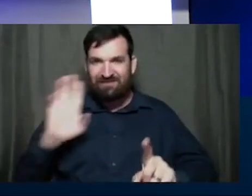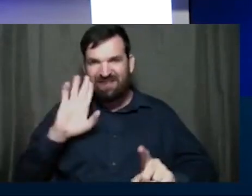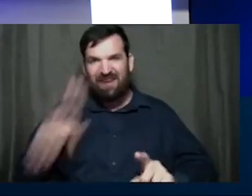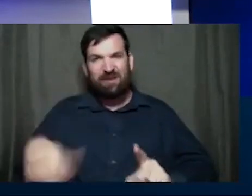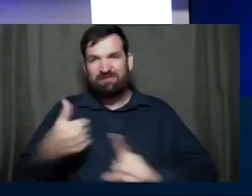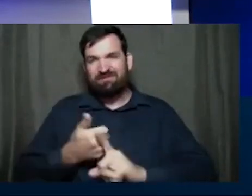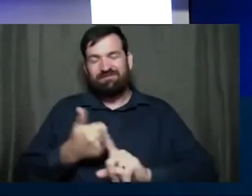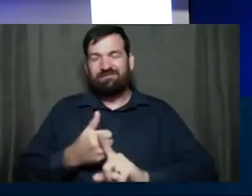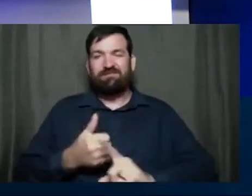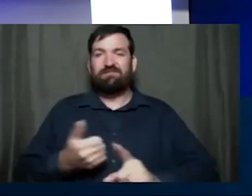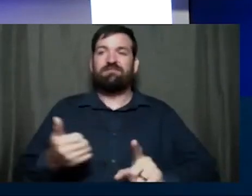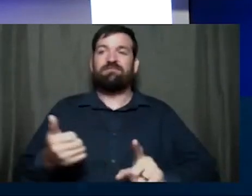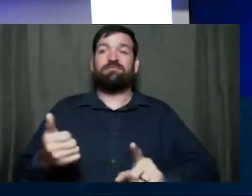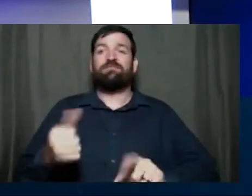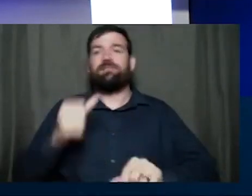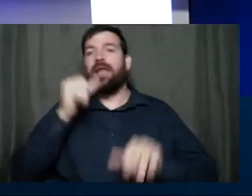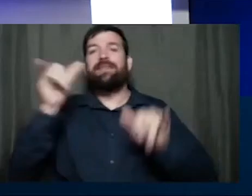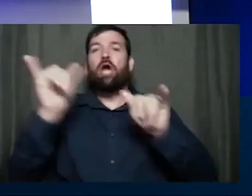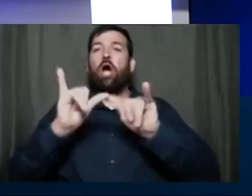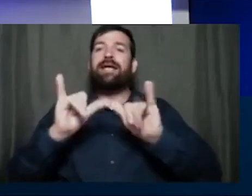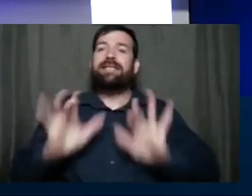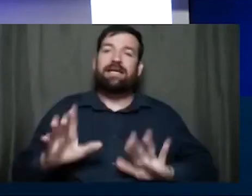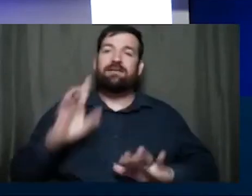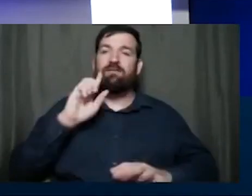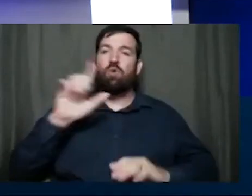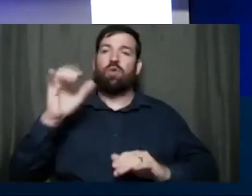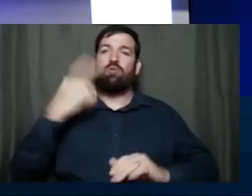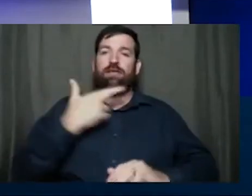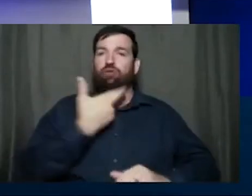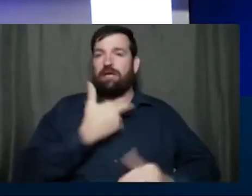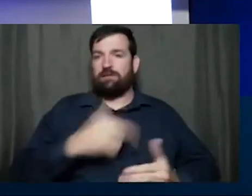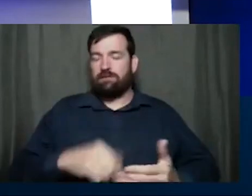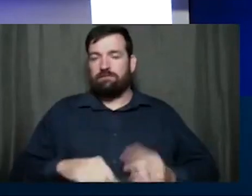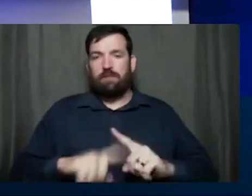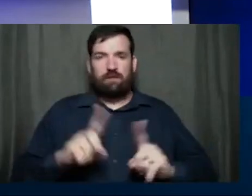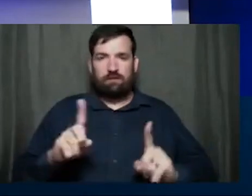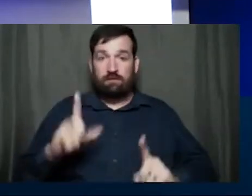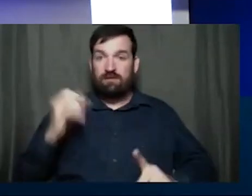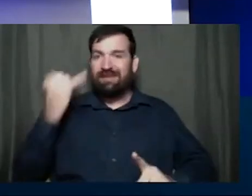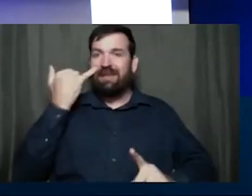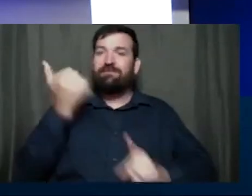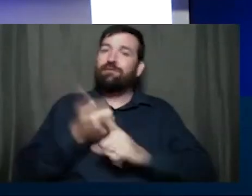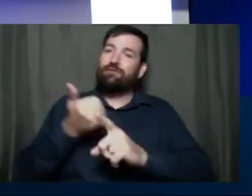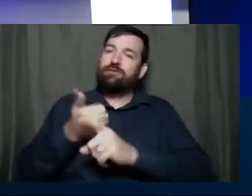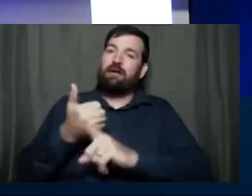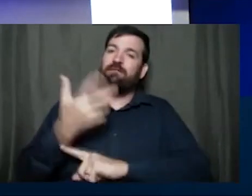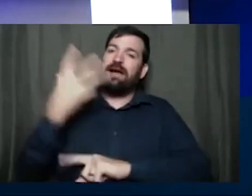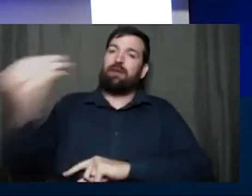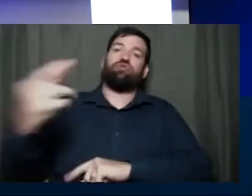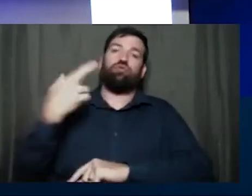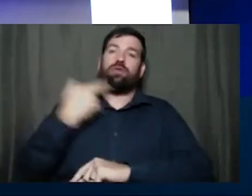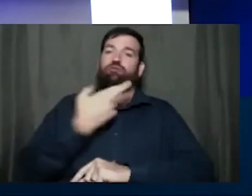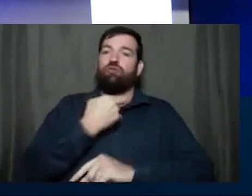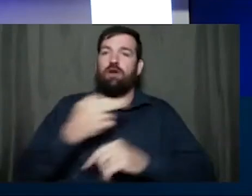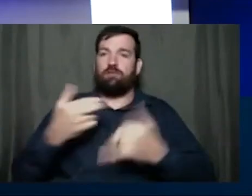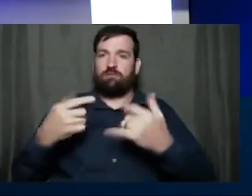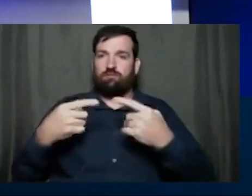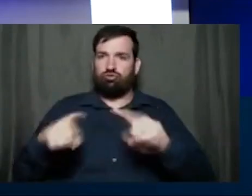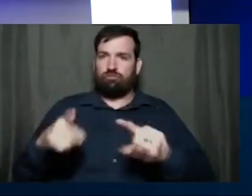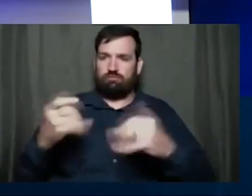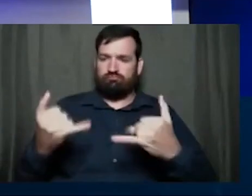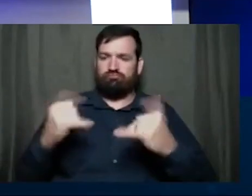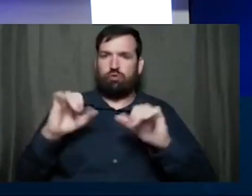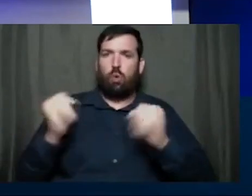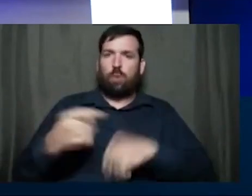the architect of the restaurant industry, but maybe if you had to go out to a restaurant during these cold months, where would you be